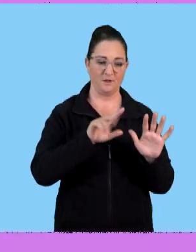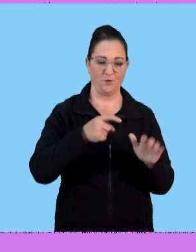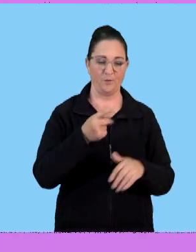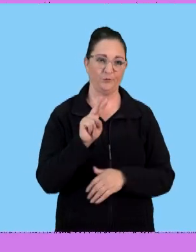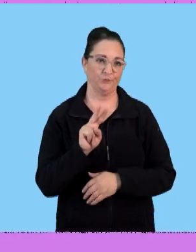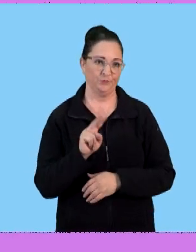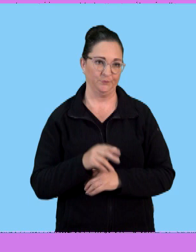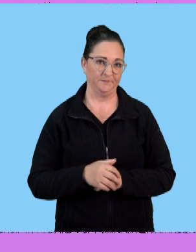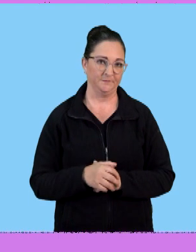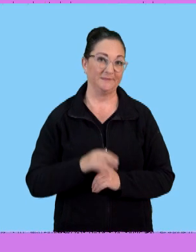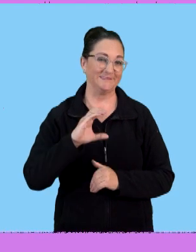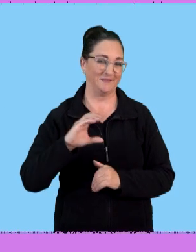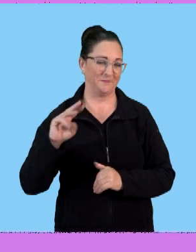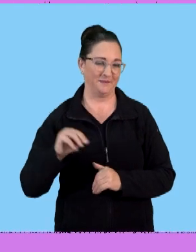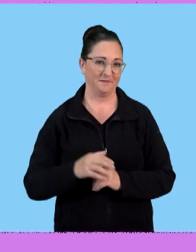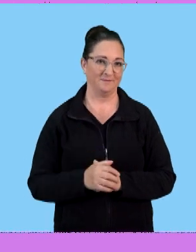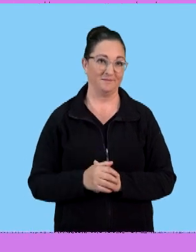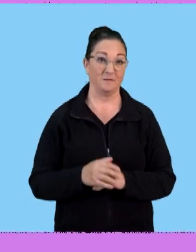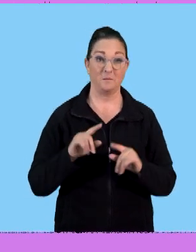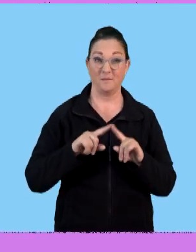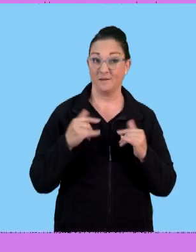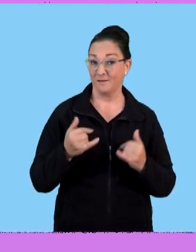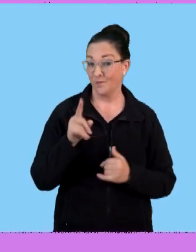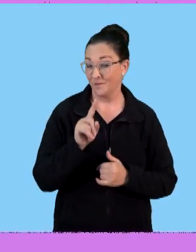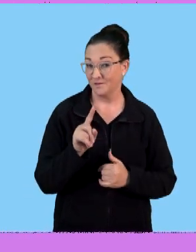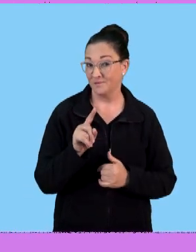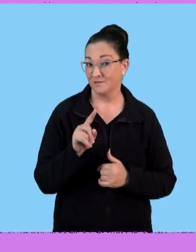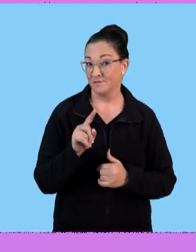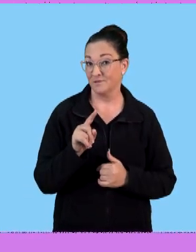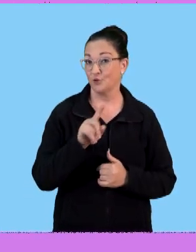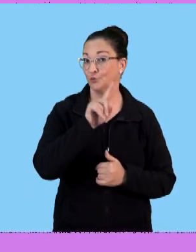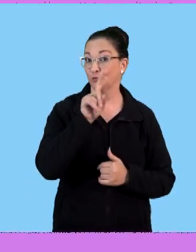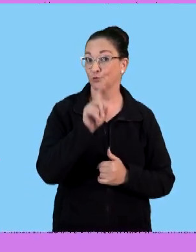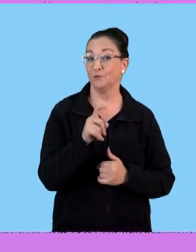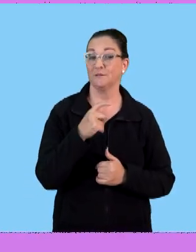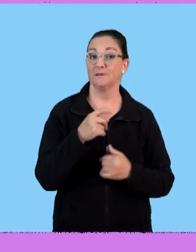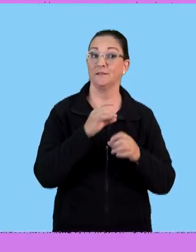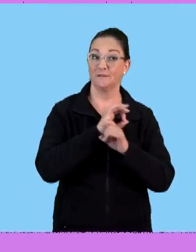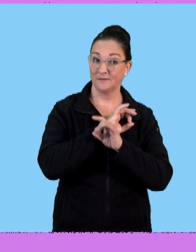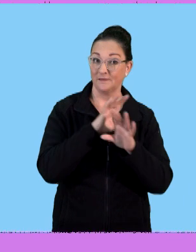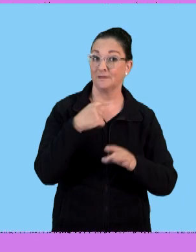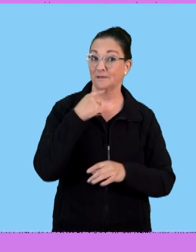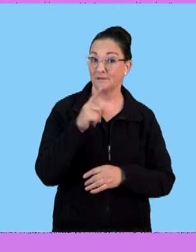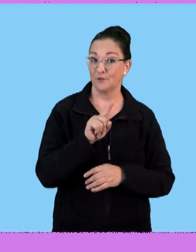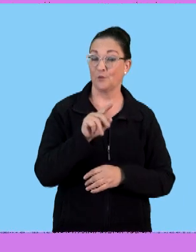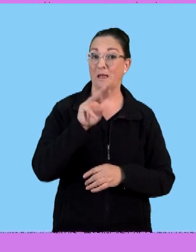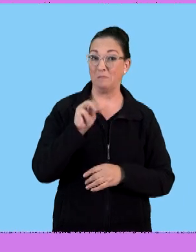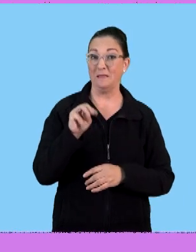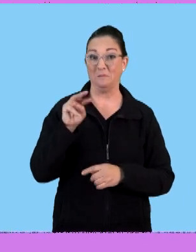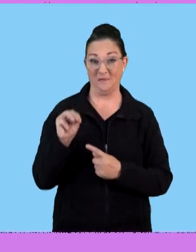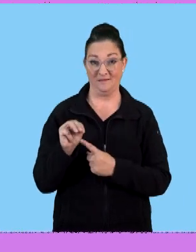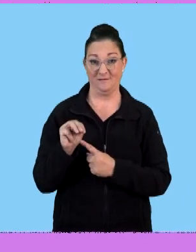10,2 centimeters. Right? But now remember, our question stated here that it should be